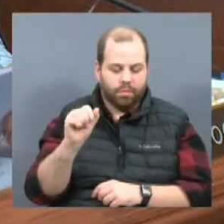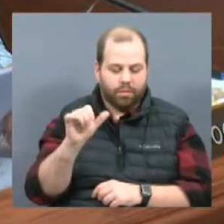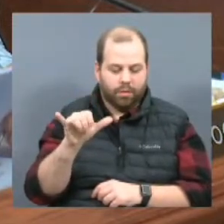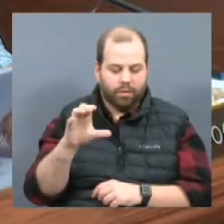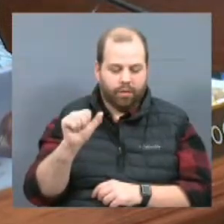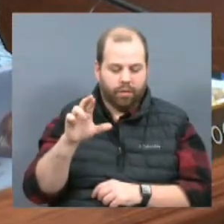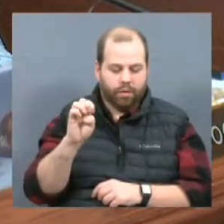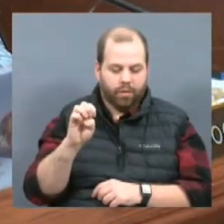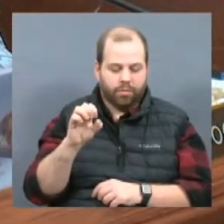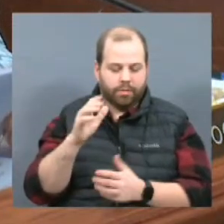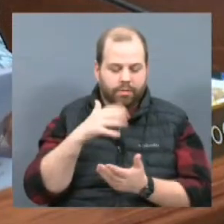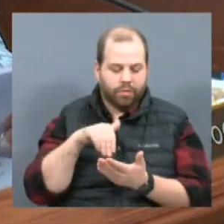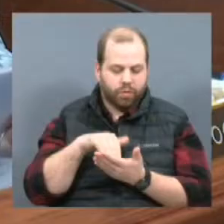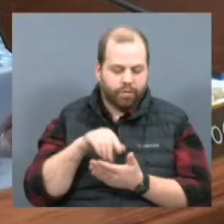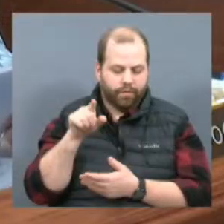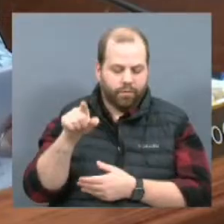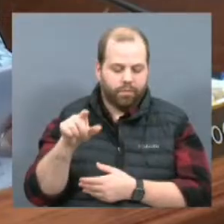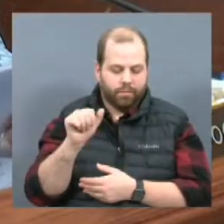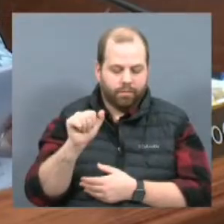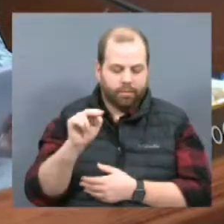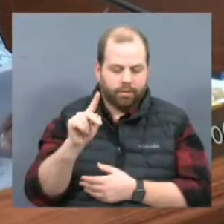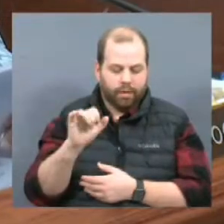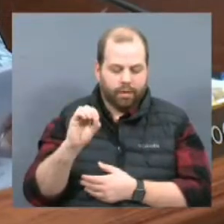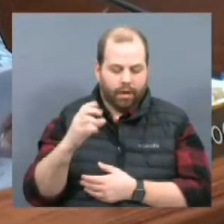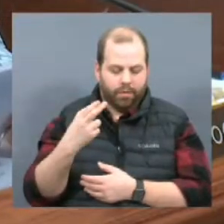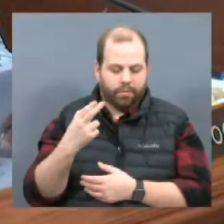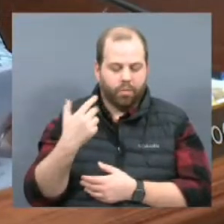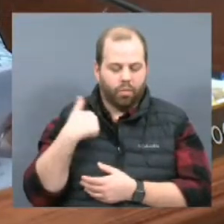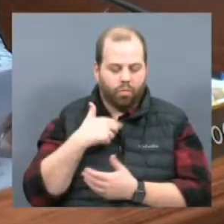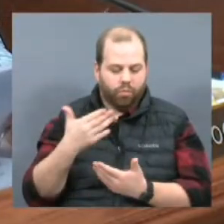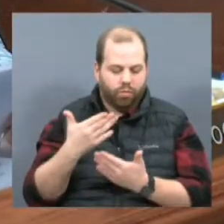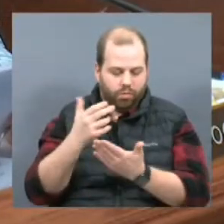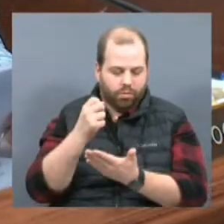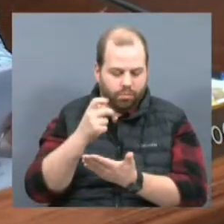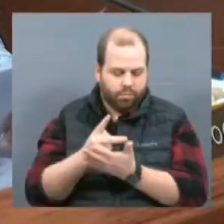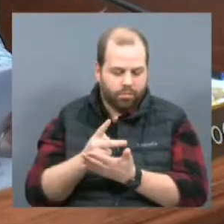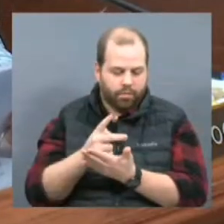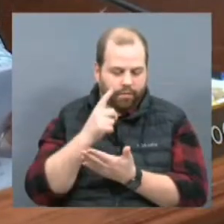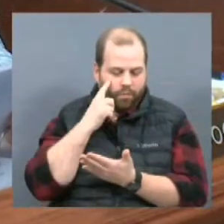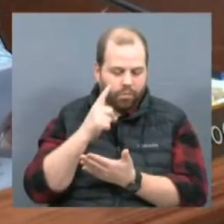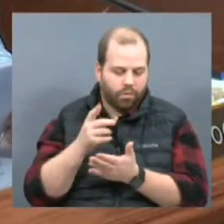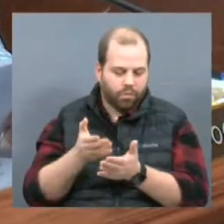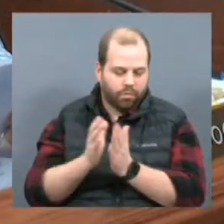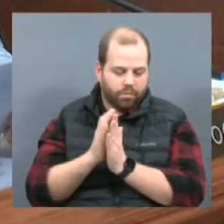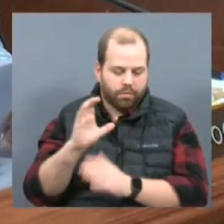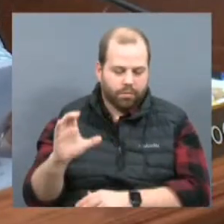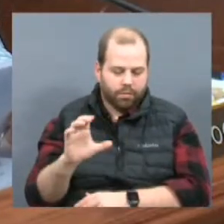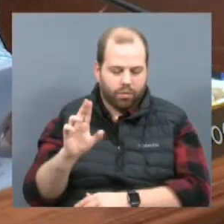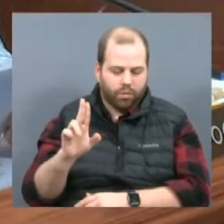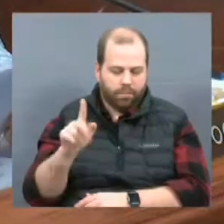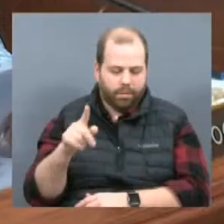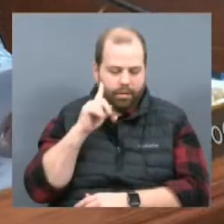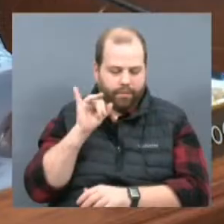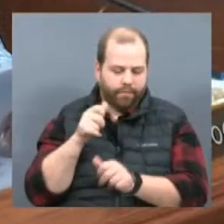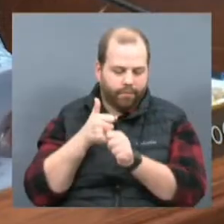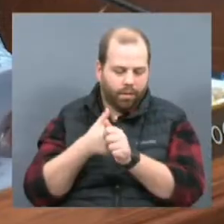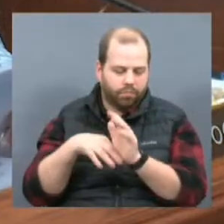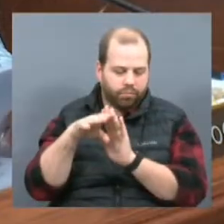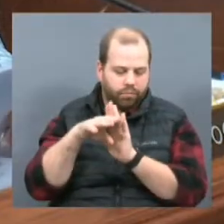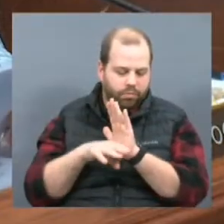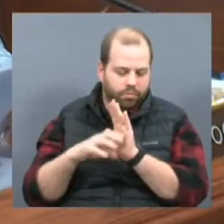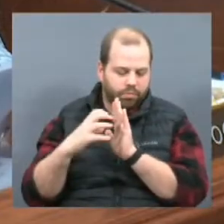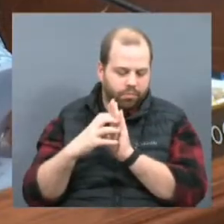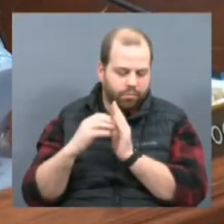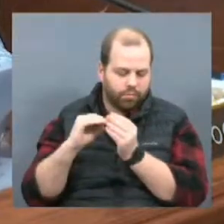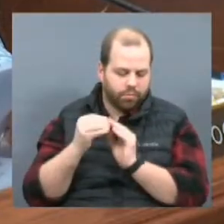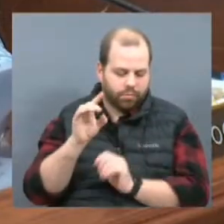3825 Antioch Boulevard. Staff recommends approval of the requested CUP subject to compliance with the comments and conditions outlined in